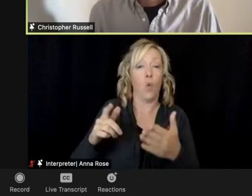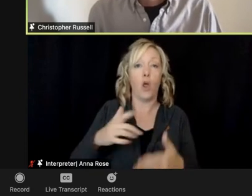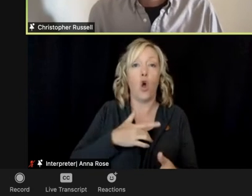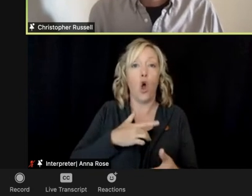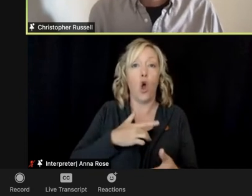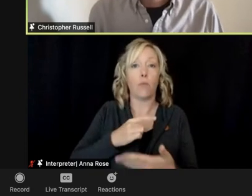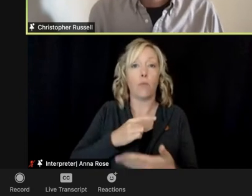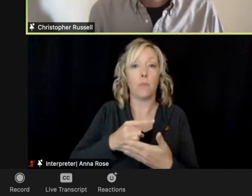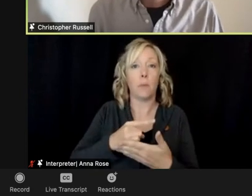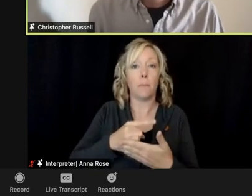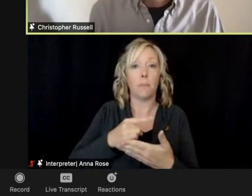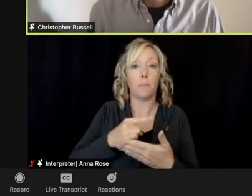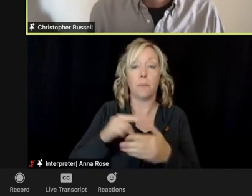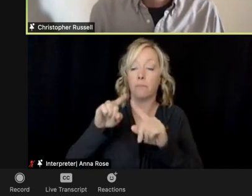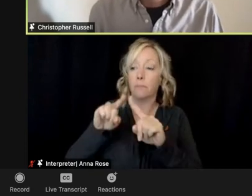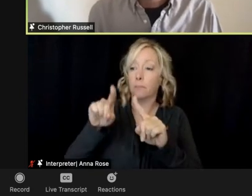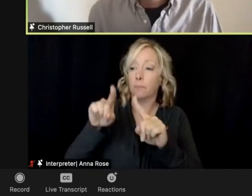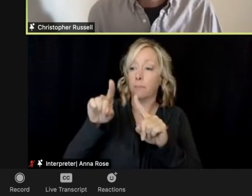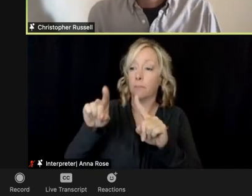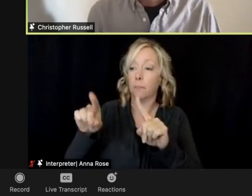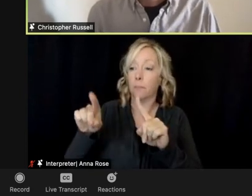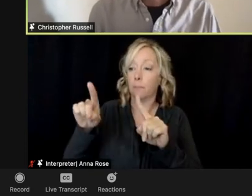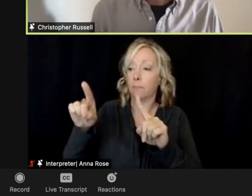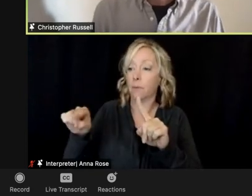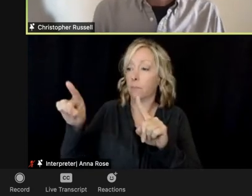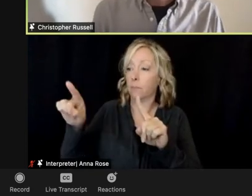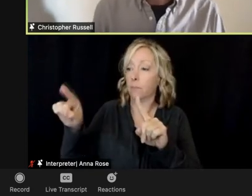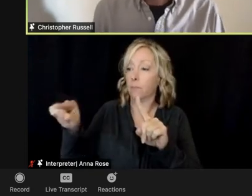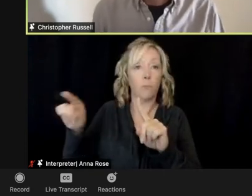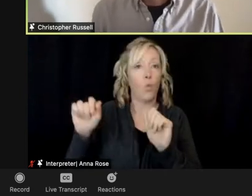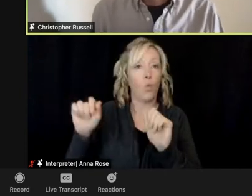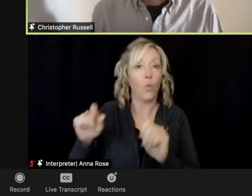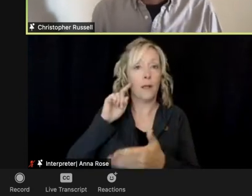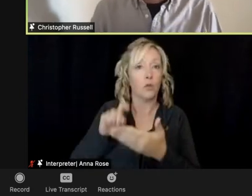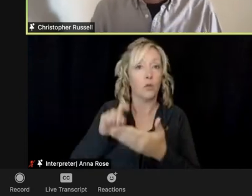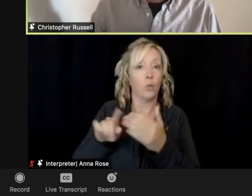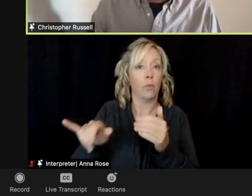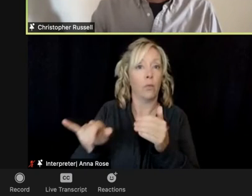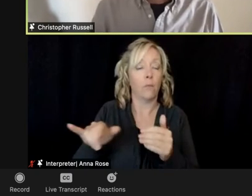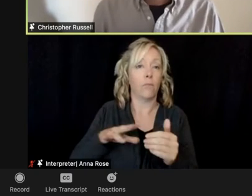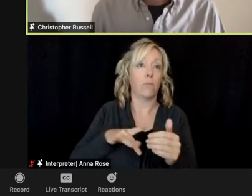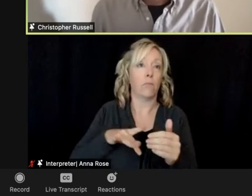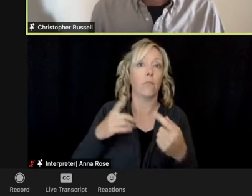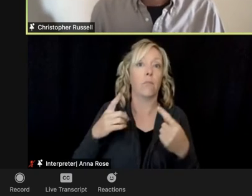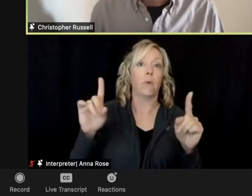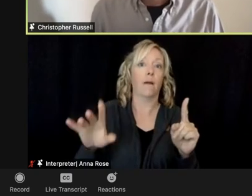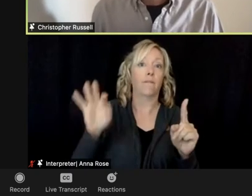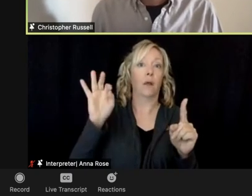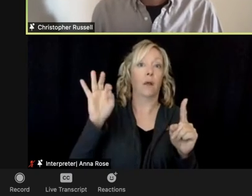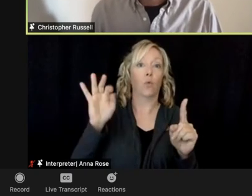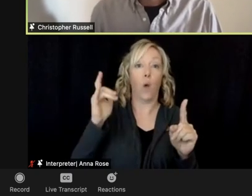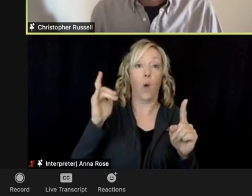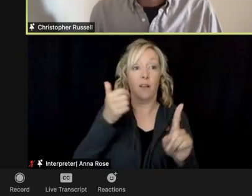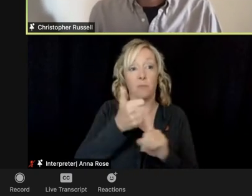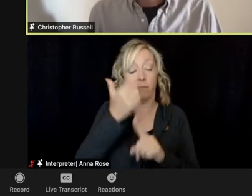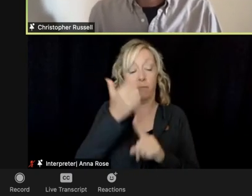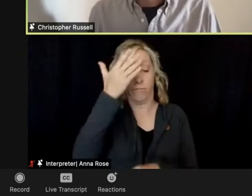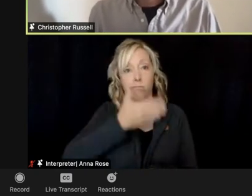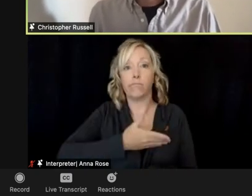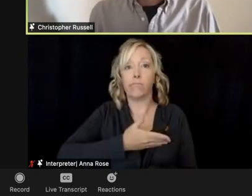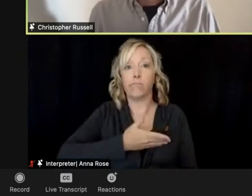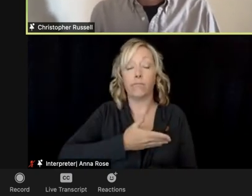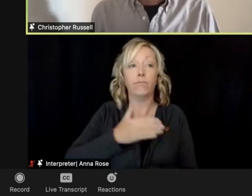only one, but it's the one that we could observe and we could find. And that's great. At least we found one. It might be something physical for